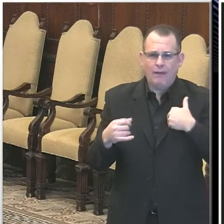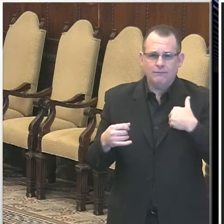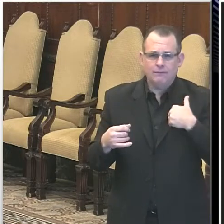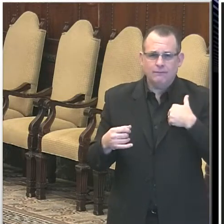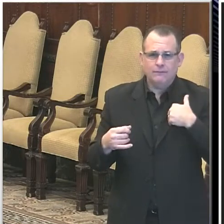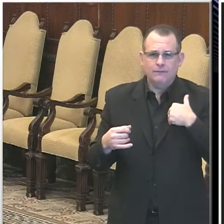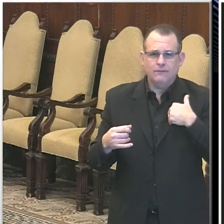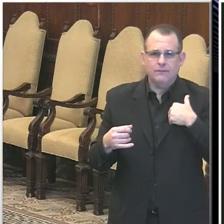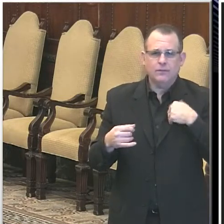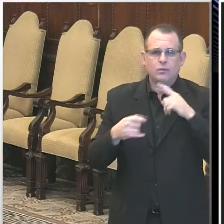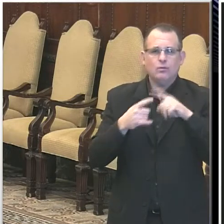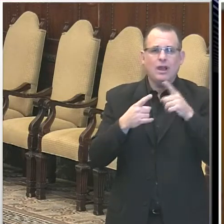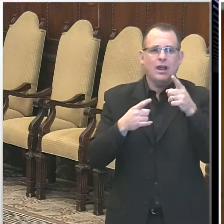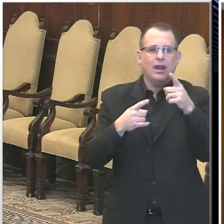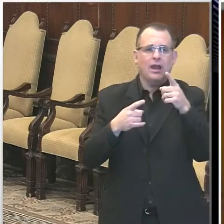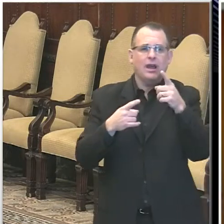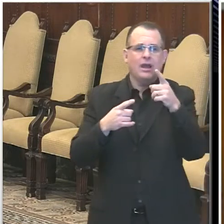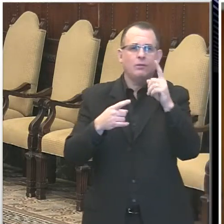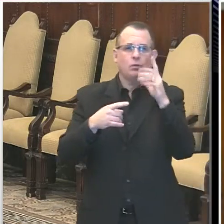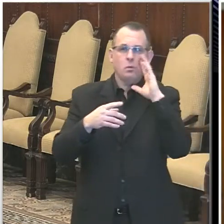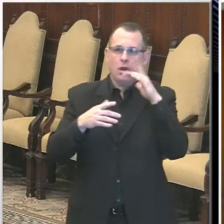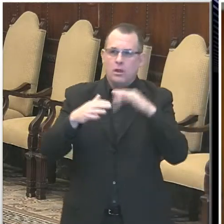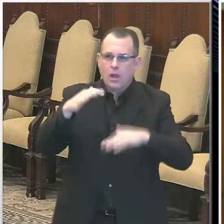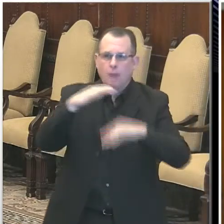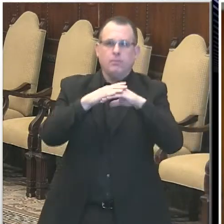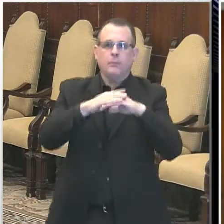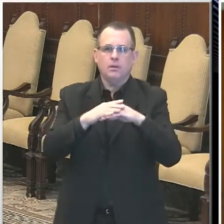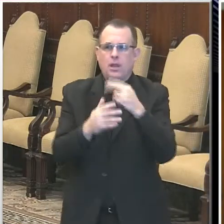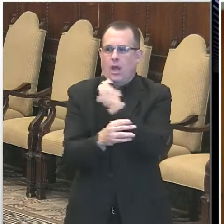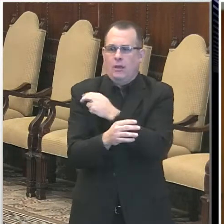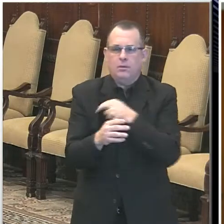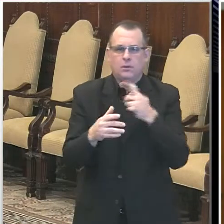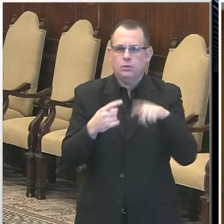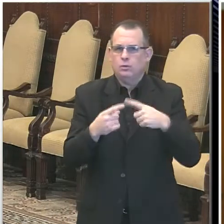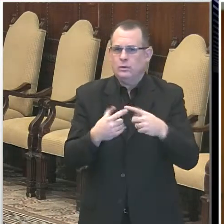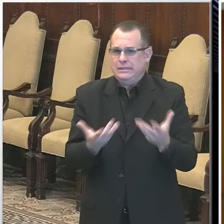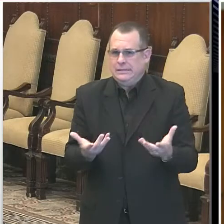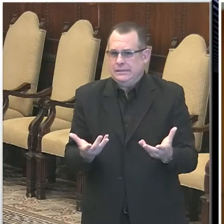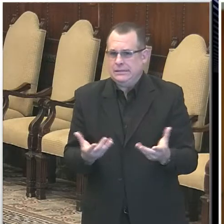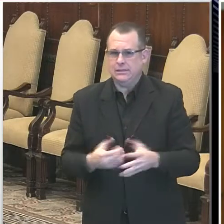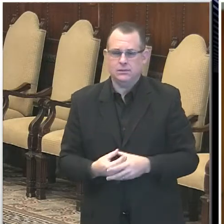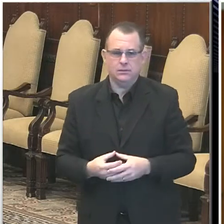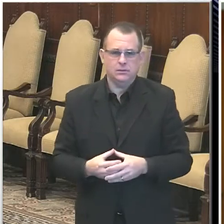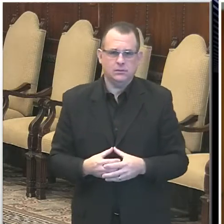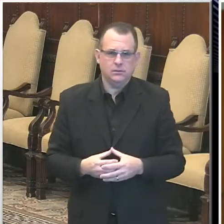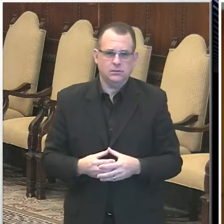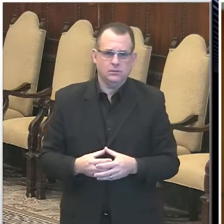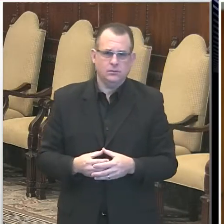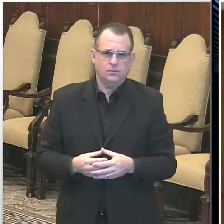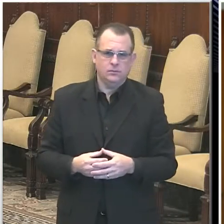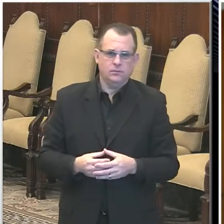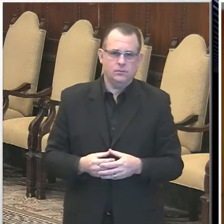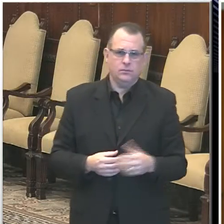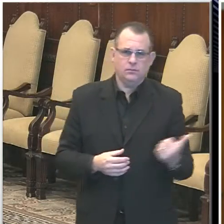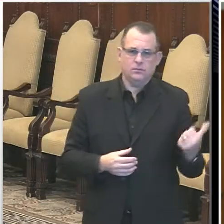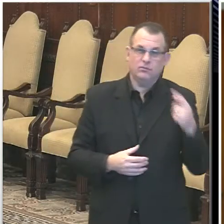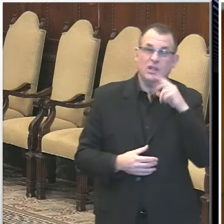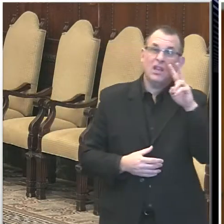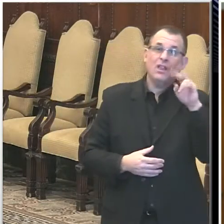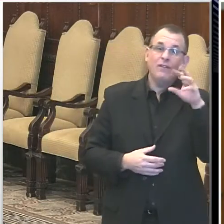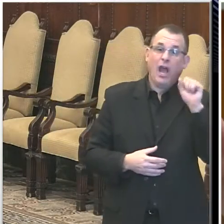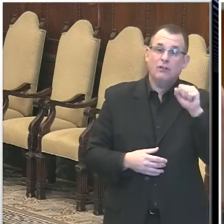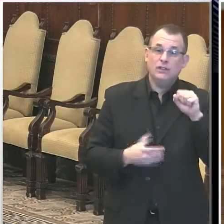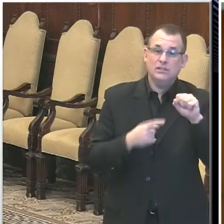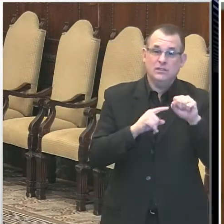hospitalizations? Sometime around now, but it's very hard to predict what's going to happen. If the virus spreads more than we think it's